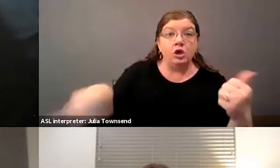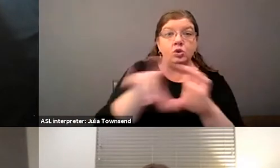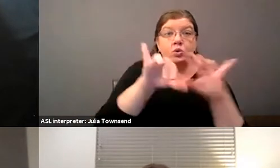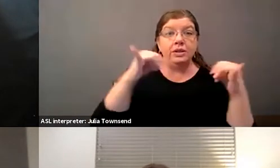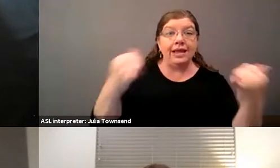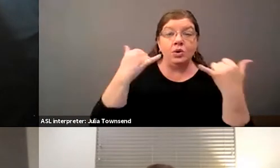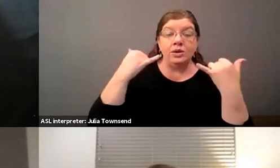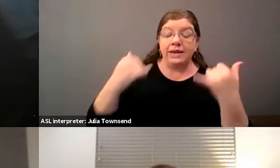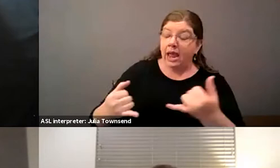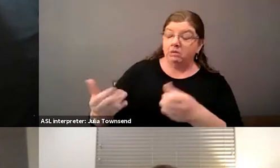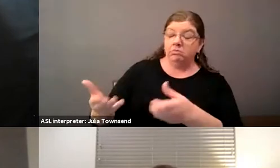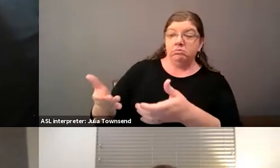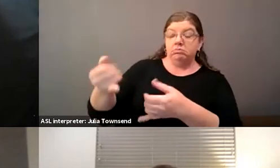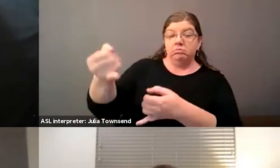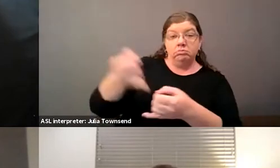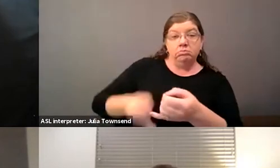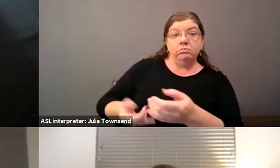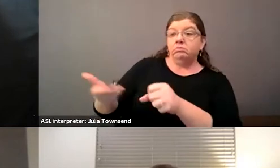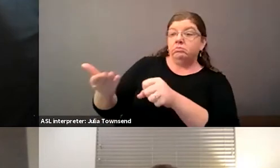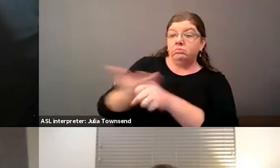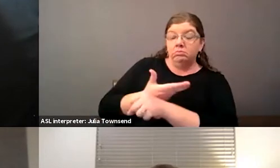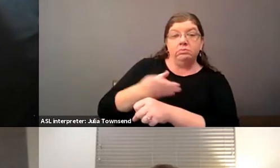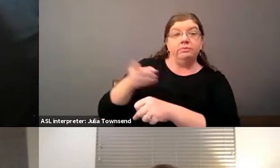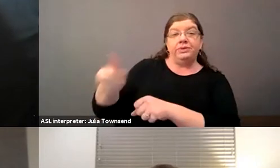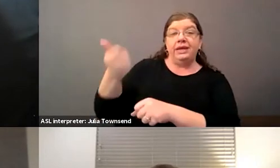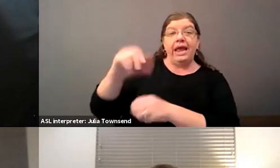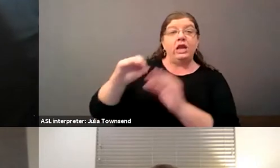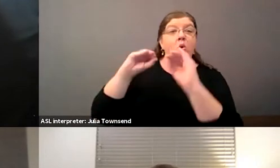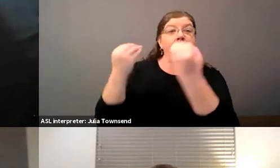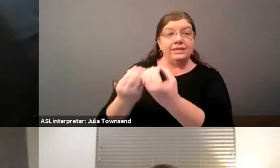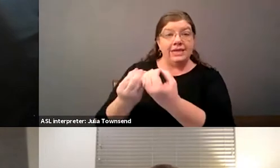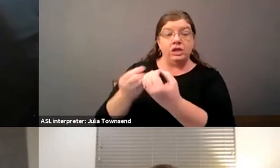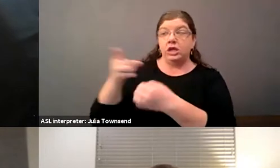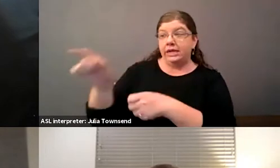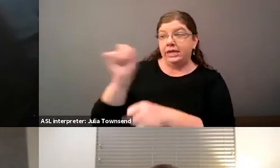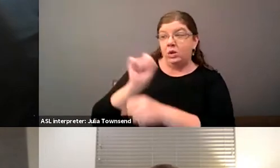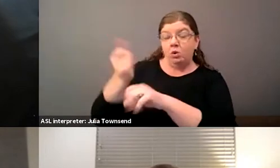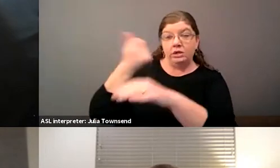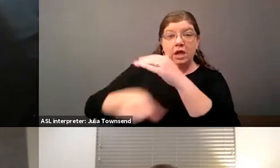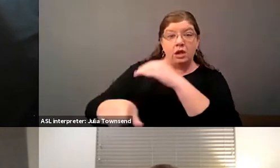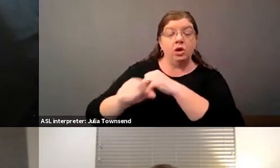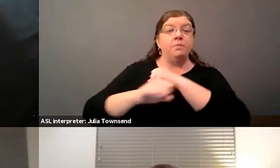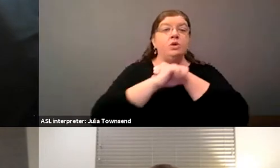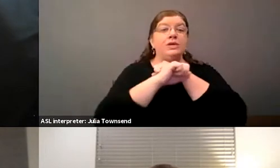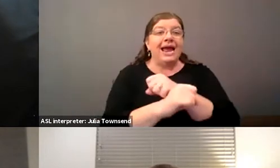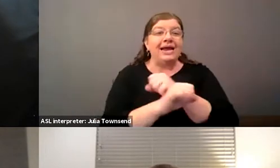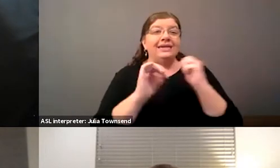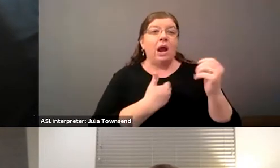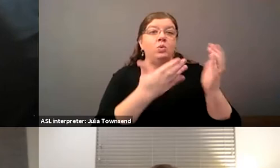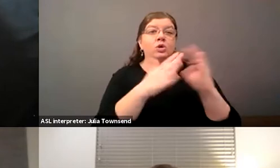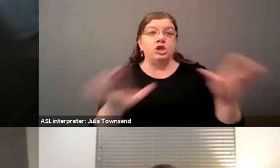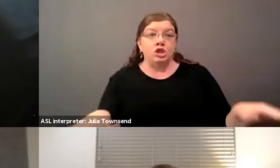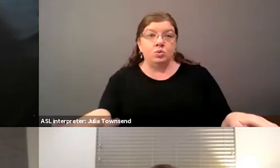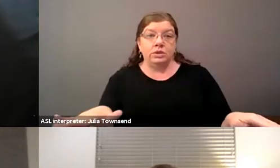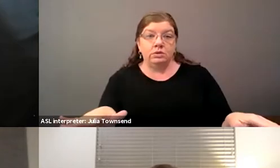several times with hair matches and any organization with which he works protect our children